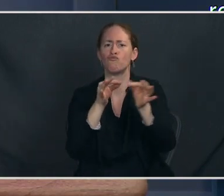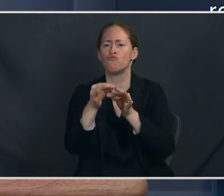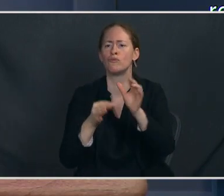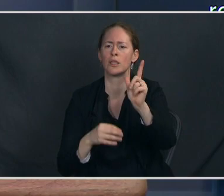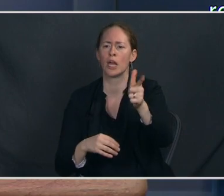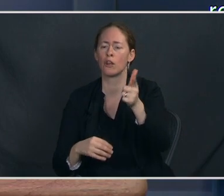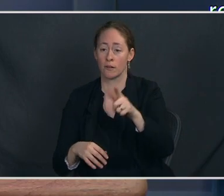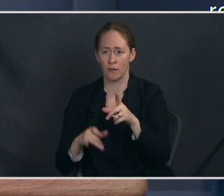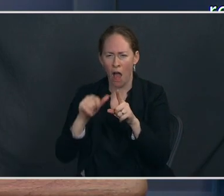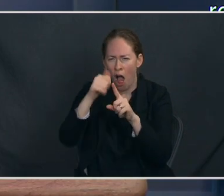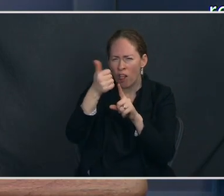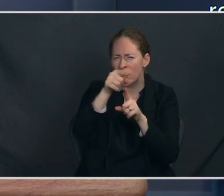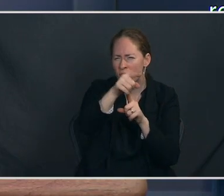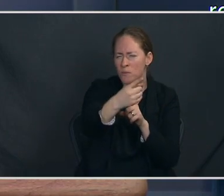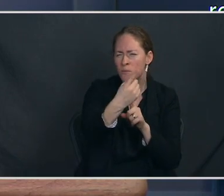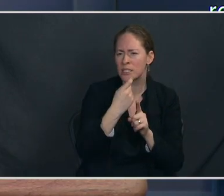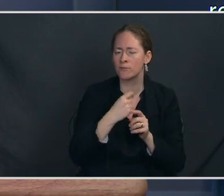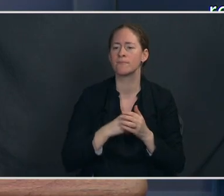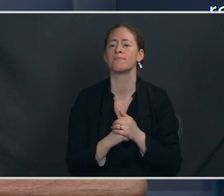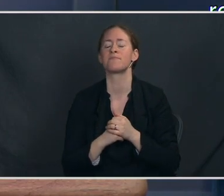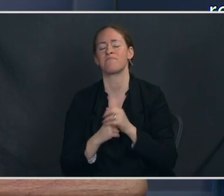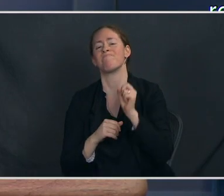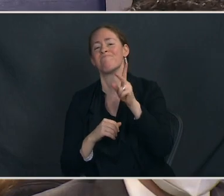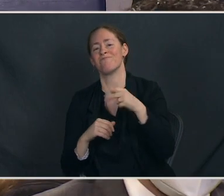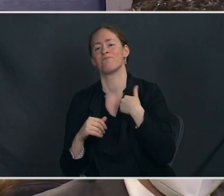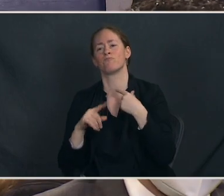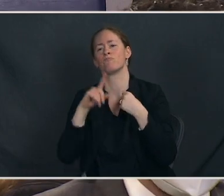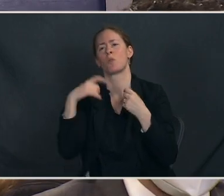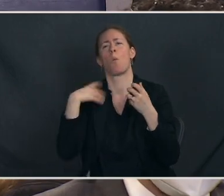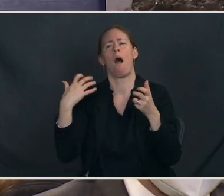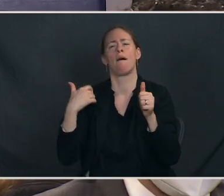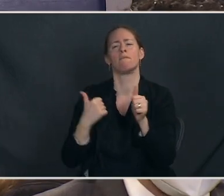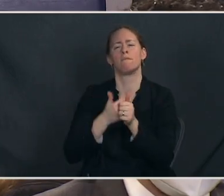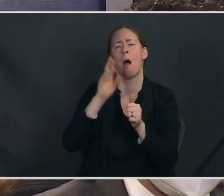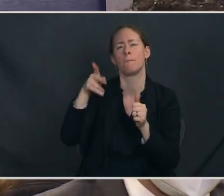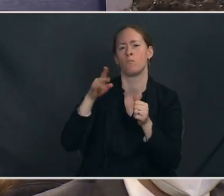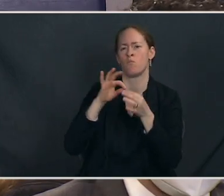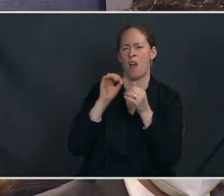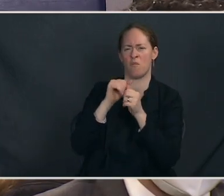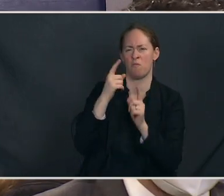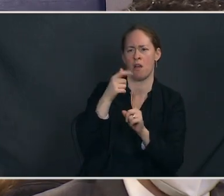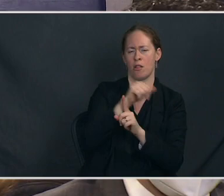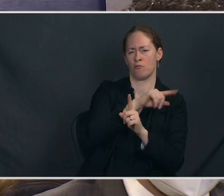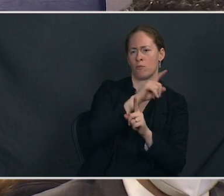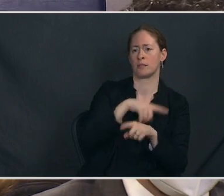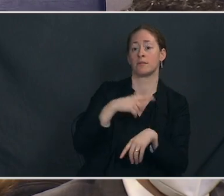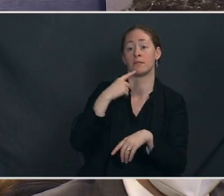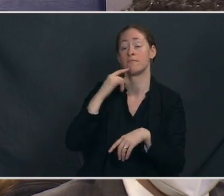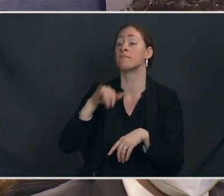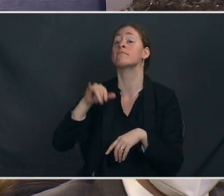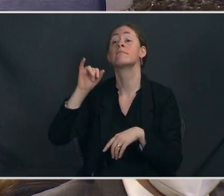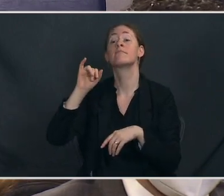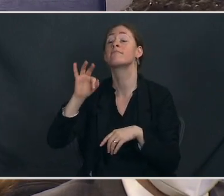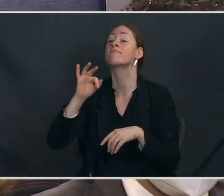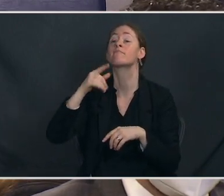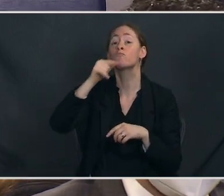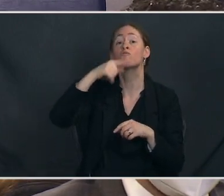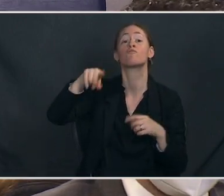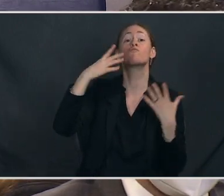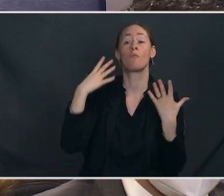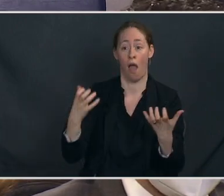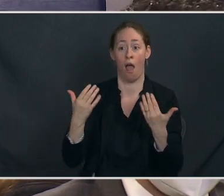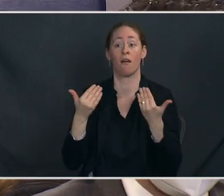Jen. This is just following on from Yumesha's question earlier. We heard the president yesterday say that anyone who wanted to get a shot would be able to get one by